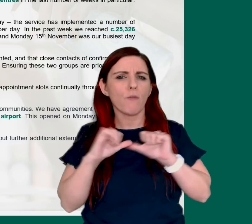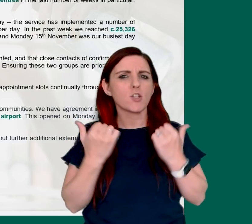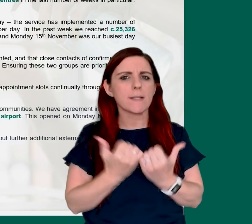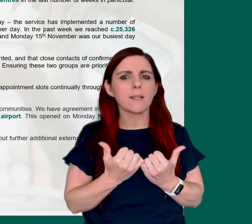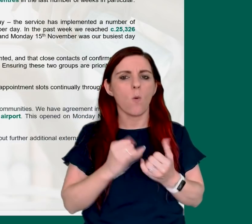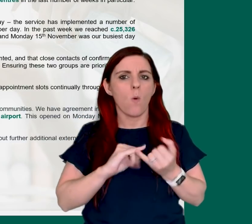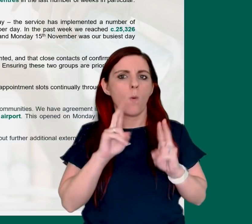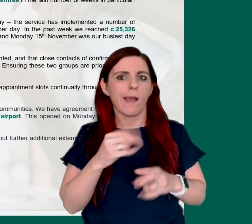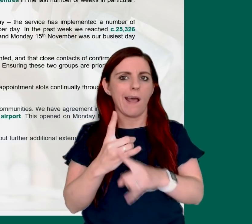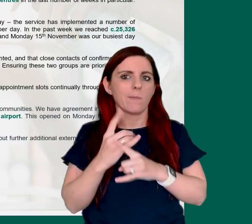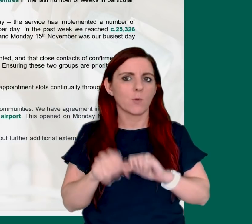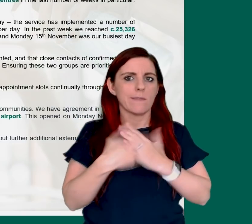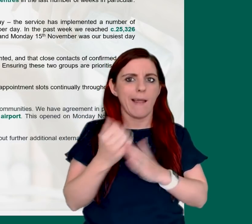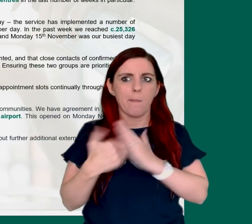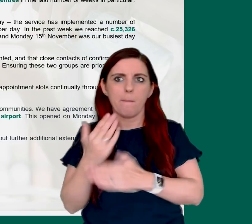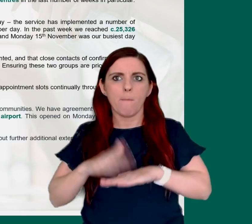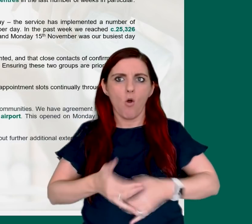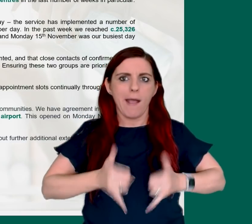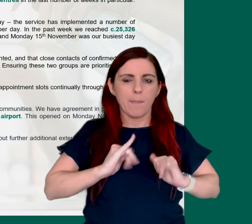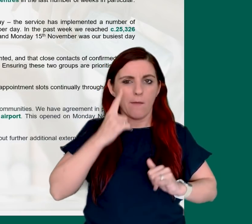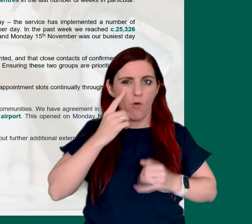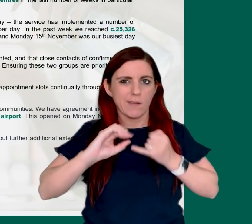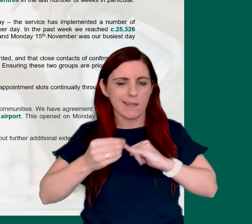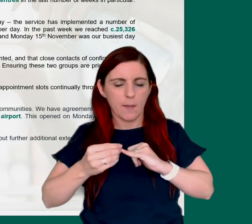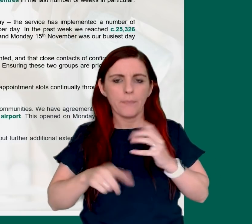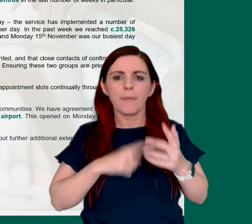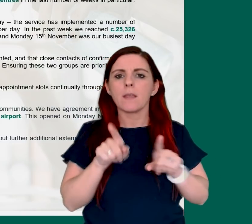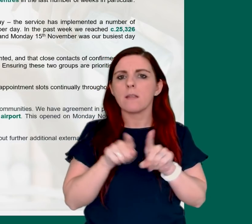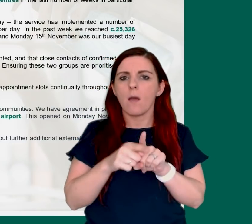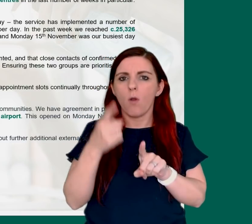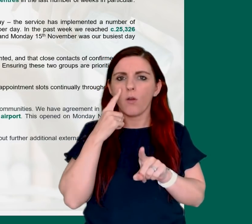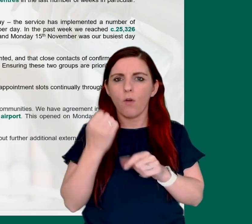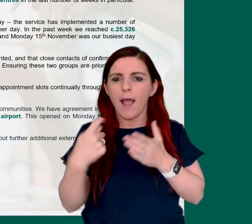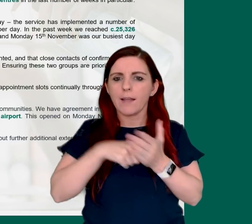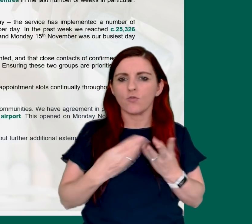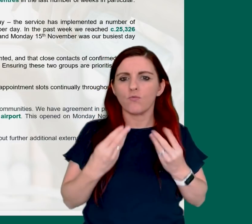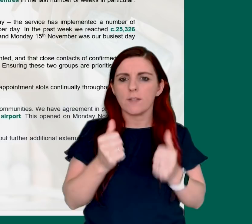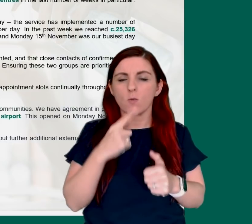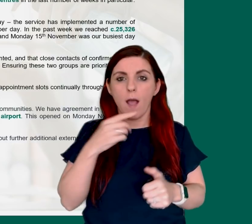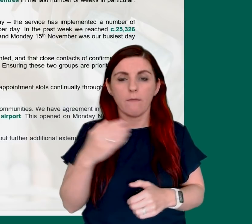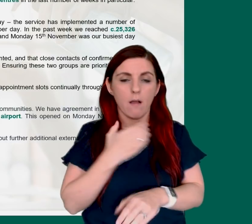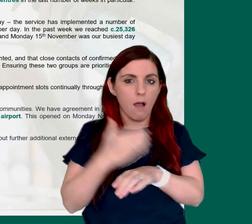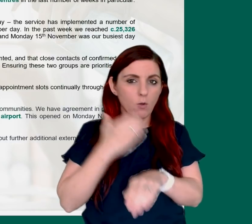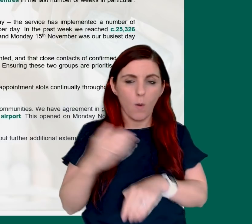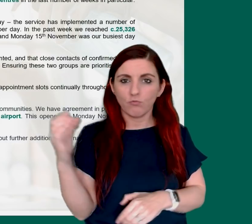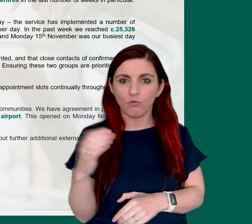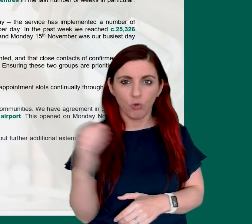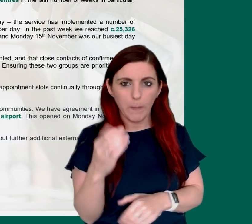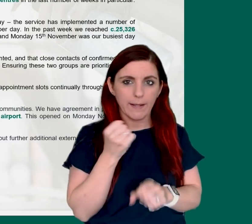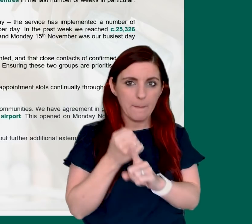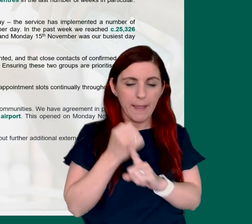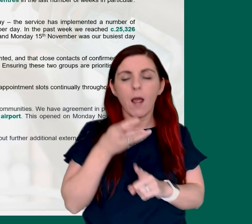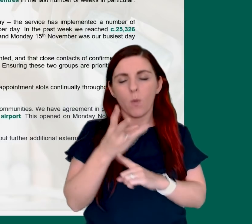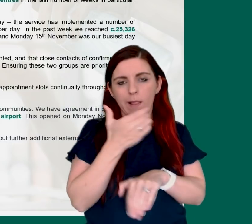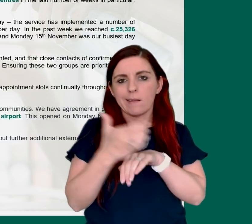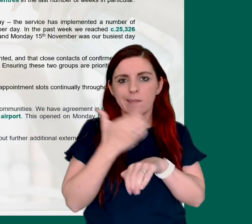who we can help develop some more capacity. Separately as well, we're looking at additional resourcing. We've had ongoing recruitment campaigns running, and we're continuing to do